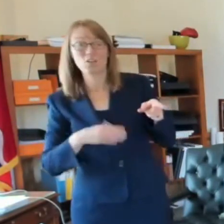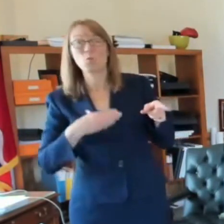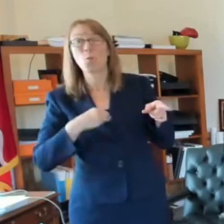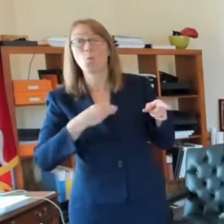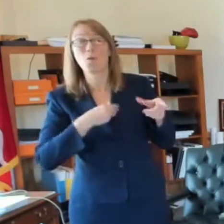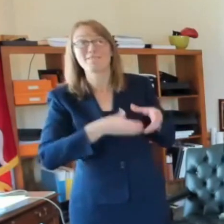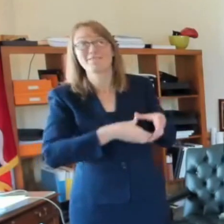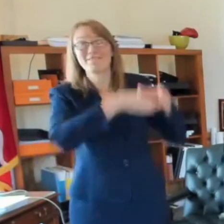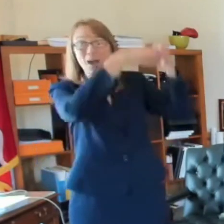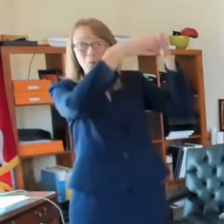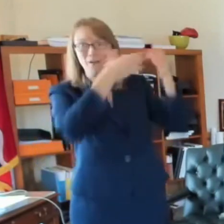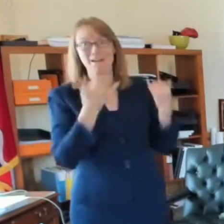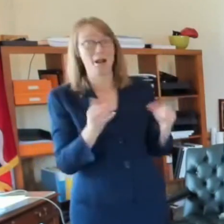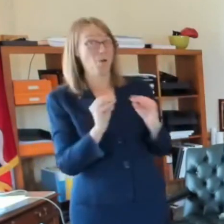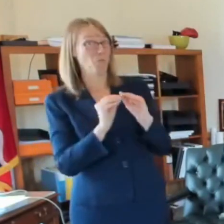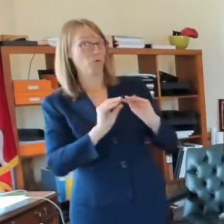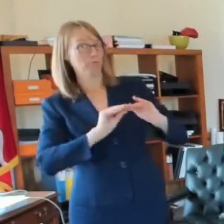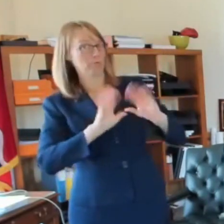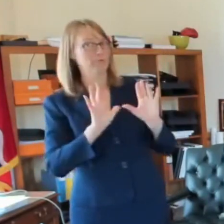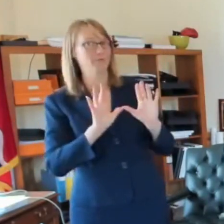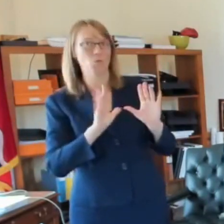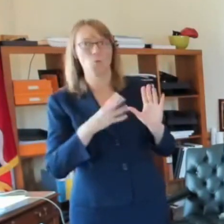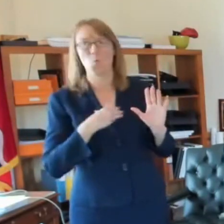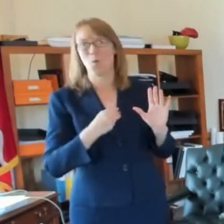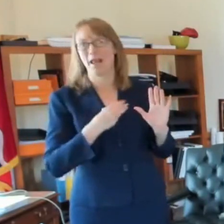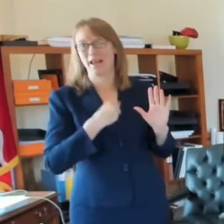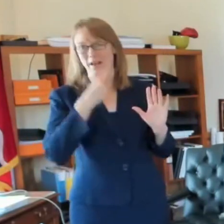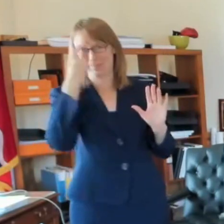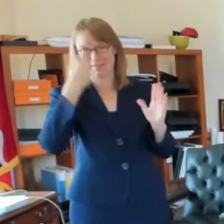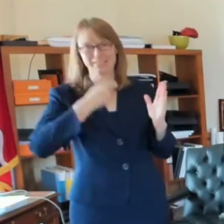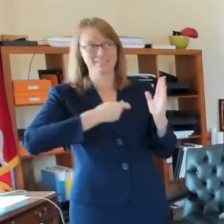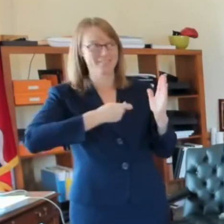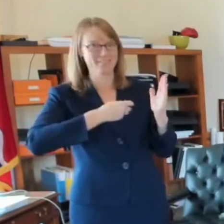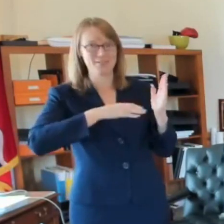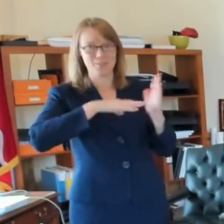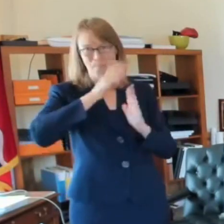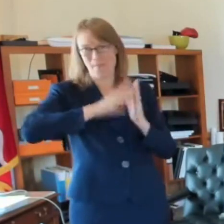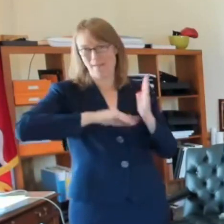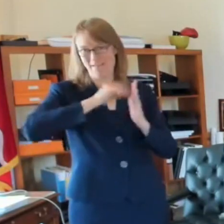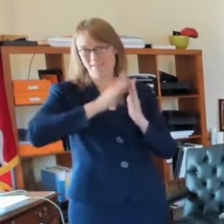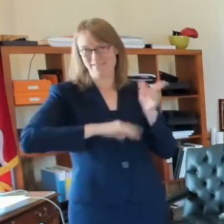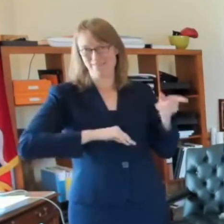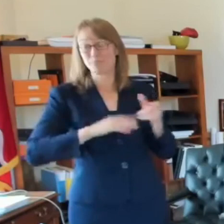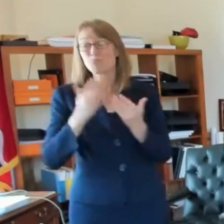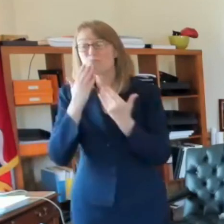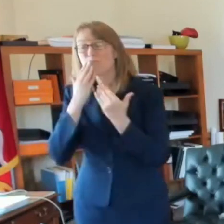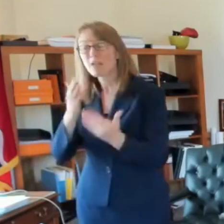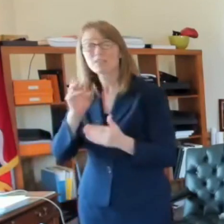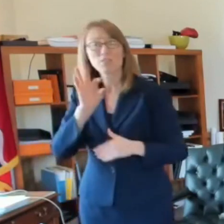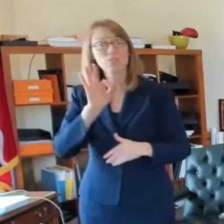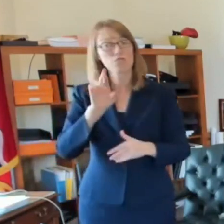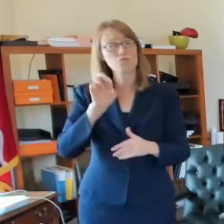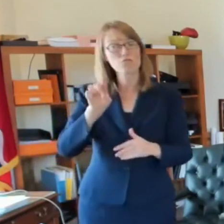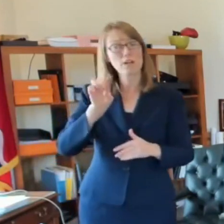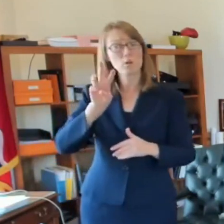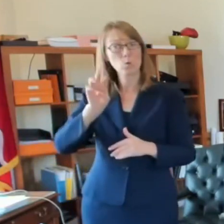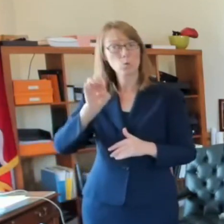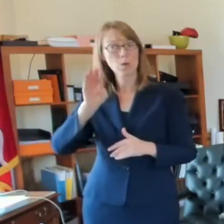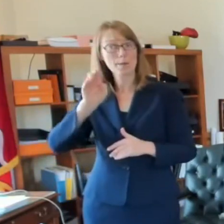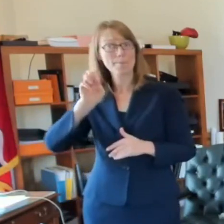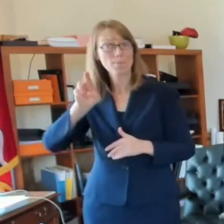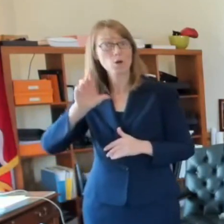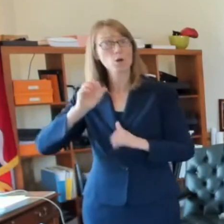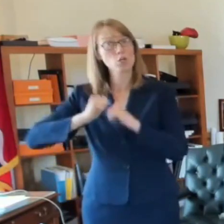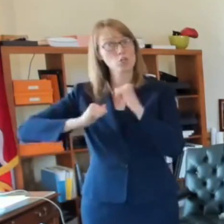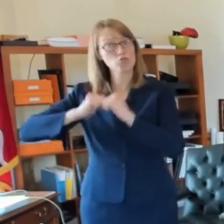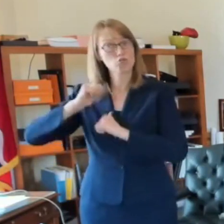Grand there. And thanks to Fred Weber, who brought in